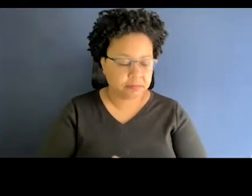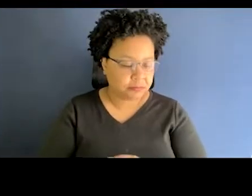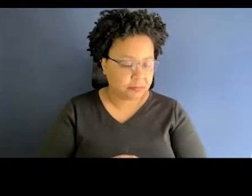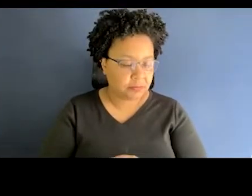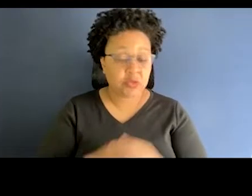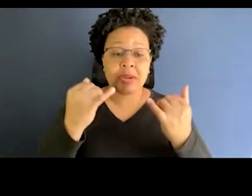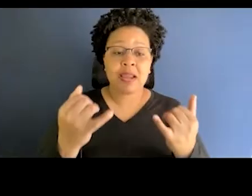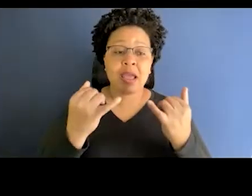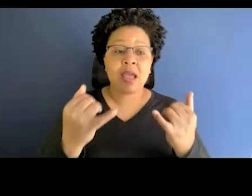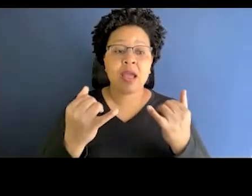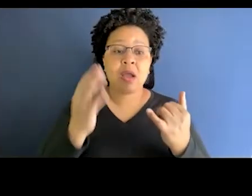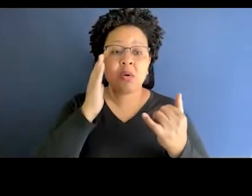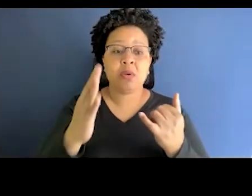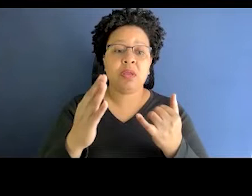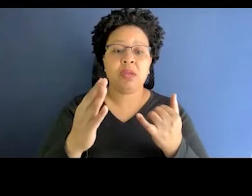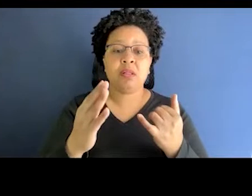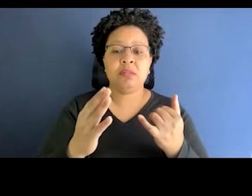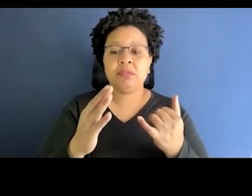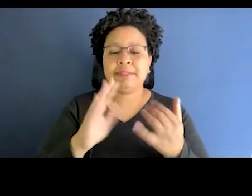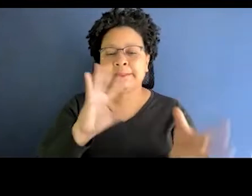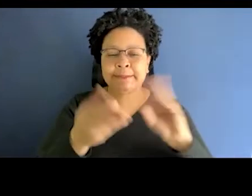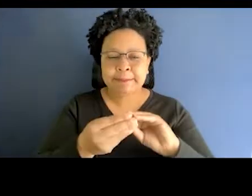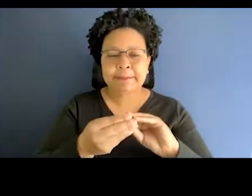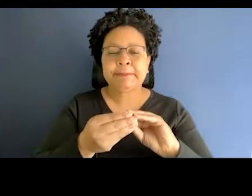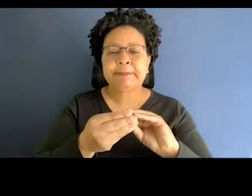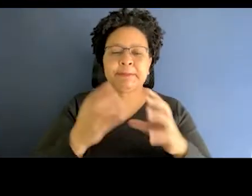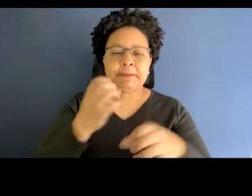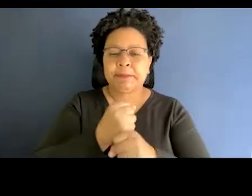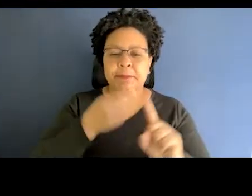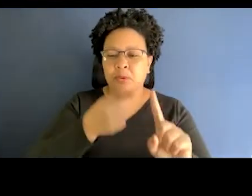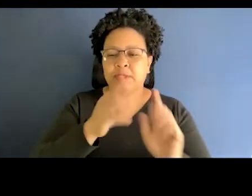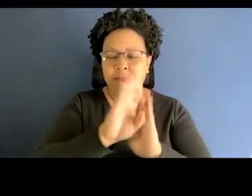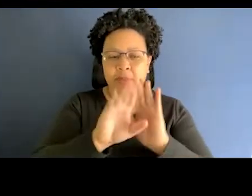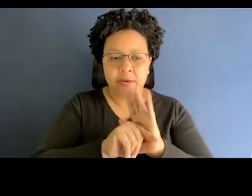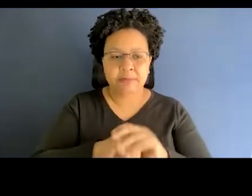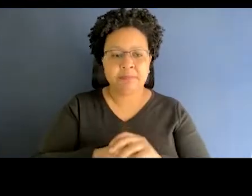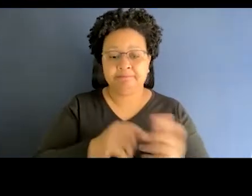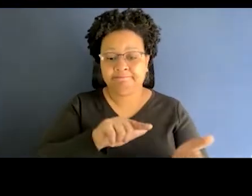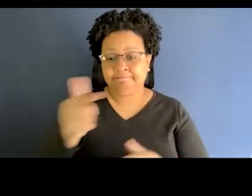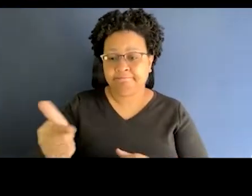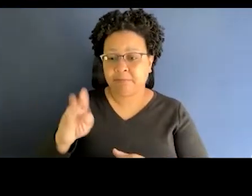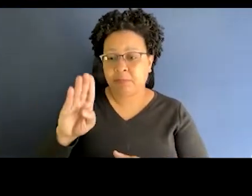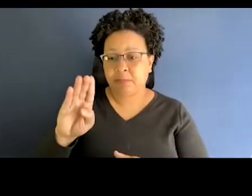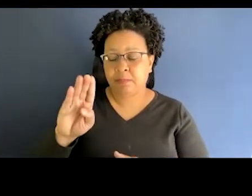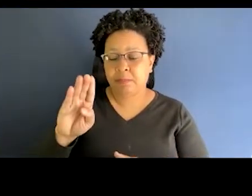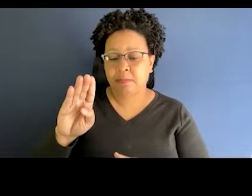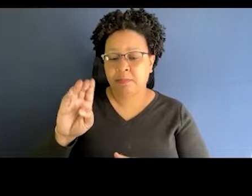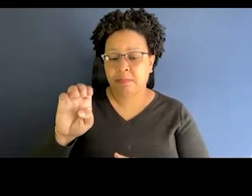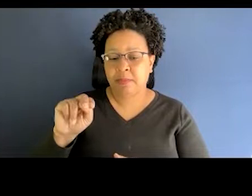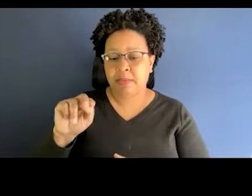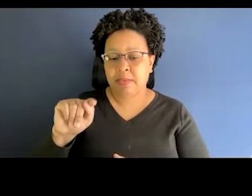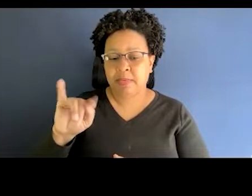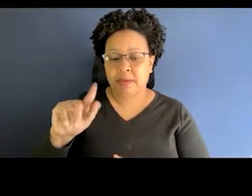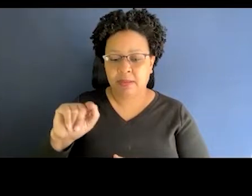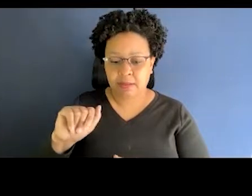So now we'll give a little overview of some of the background. So Benita. Thank you, Dr. Morgan. This is just a little